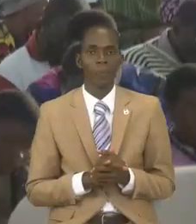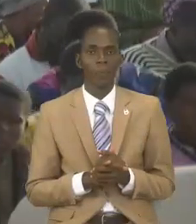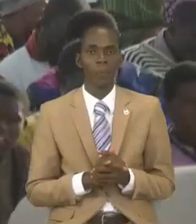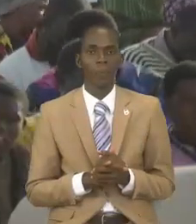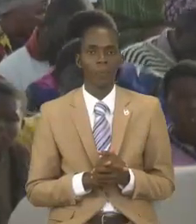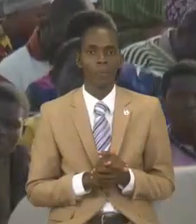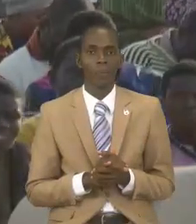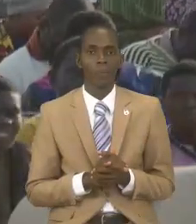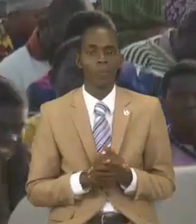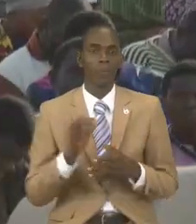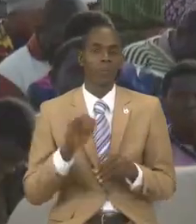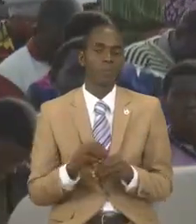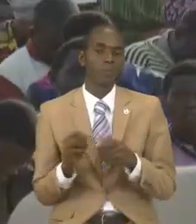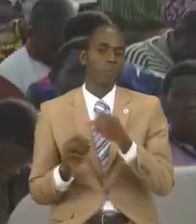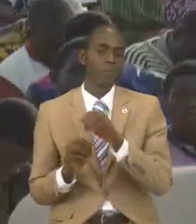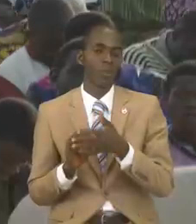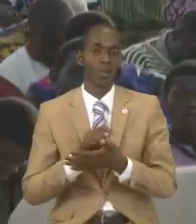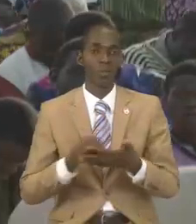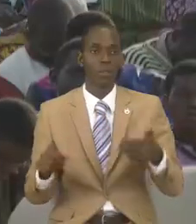In verse 18,